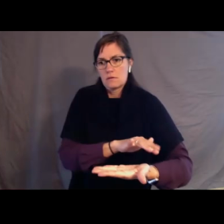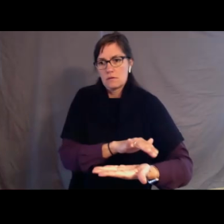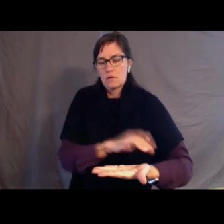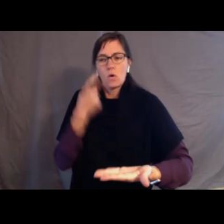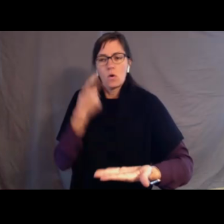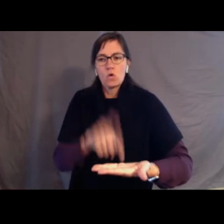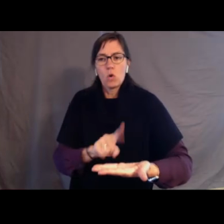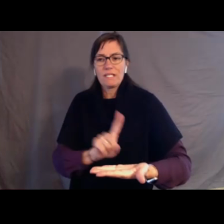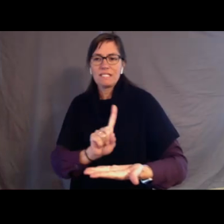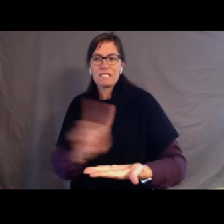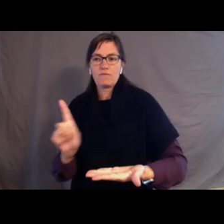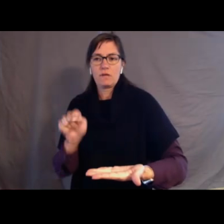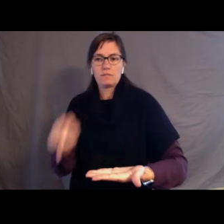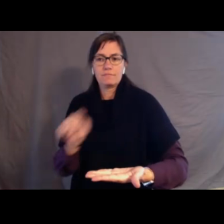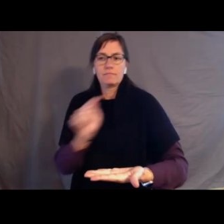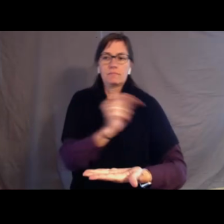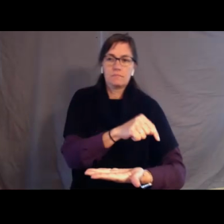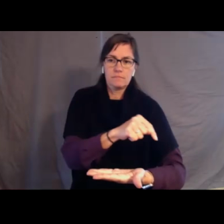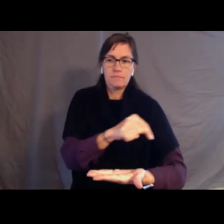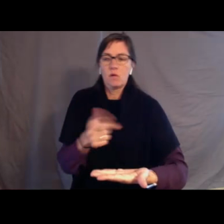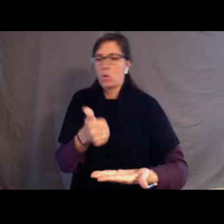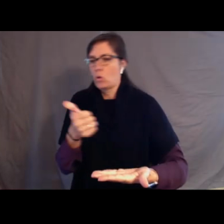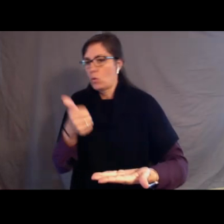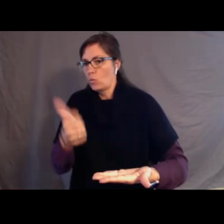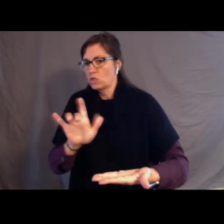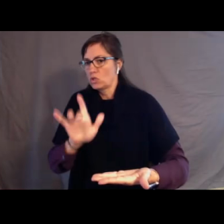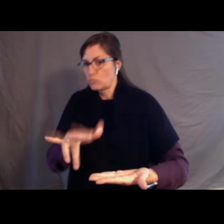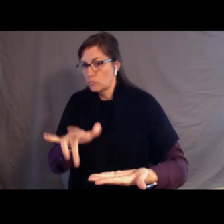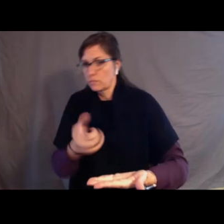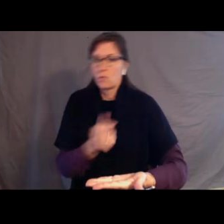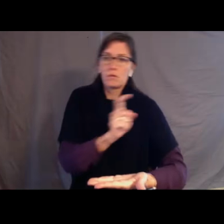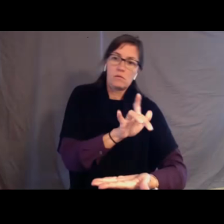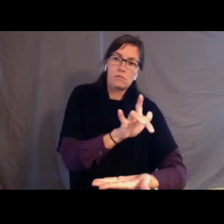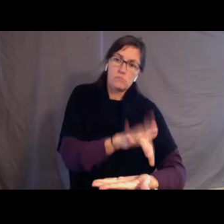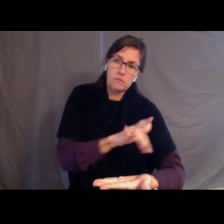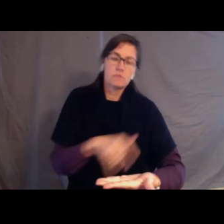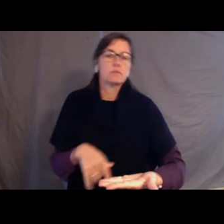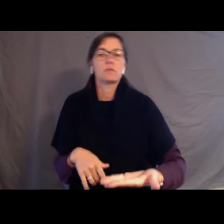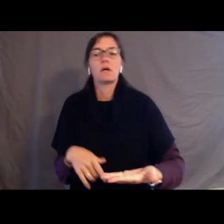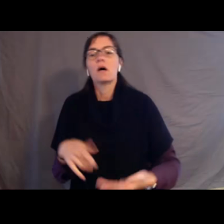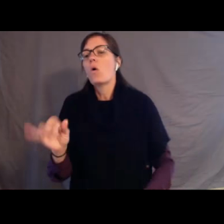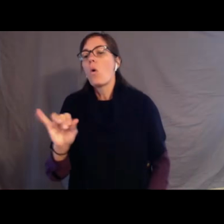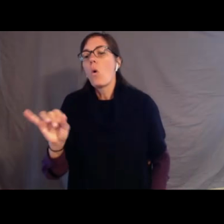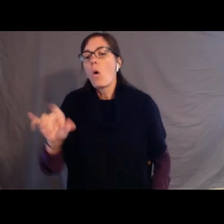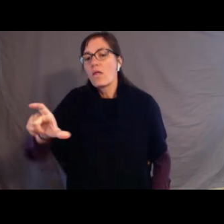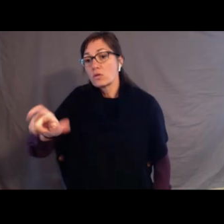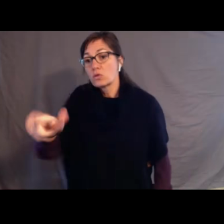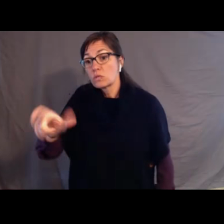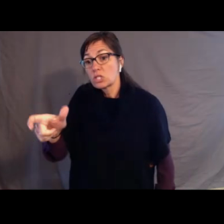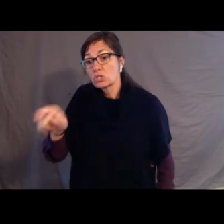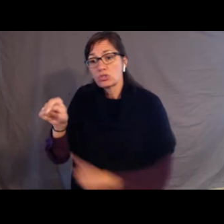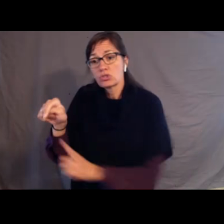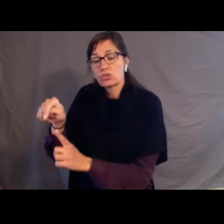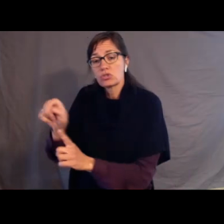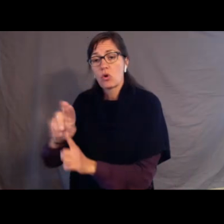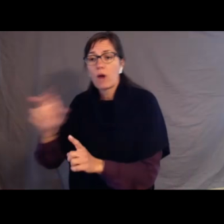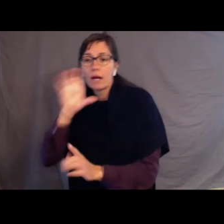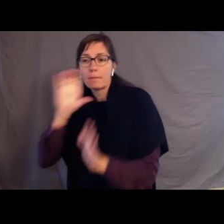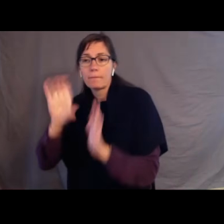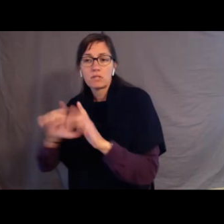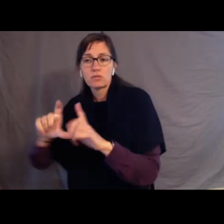either pressing the right or the left side. And you could do the same thing with the switch on the right. This student is able